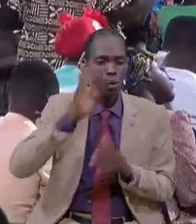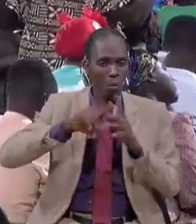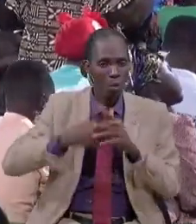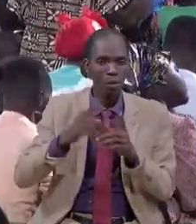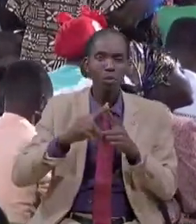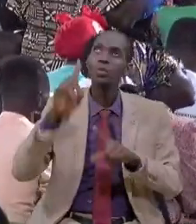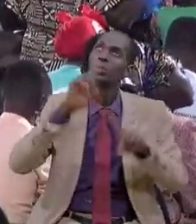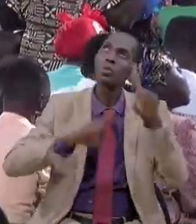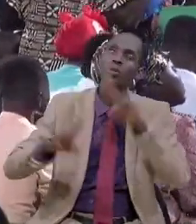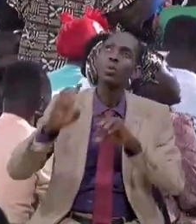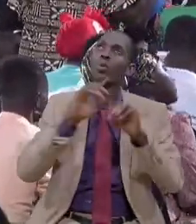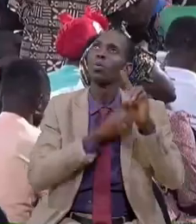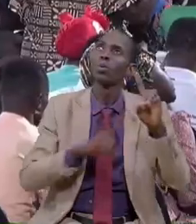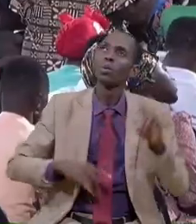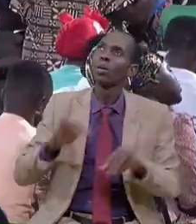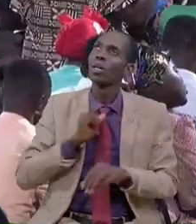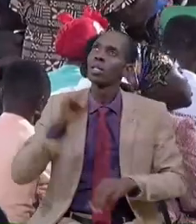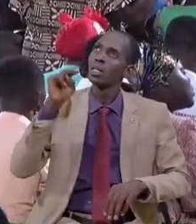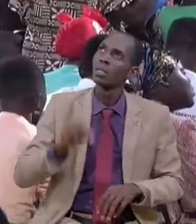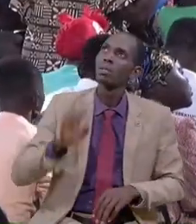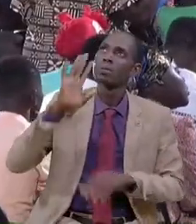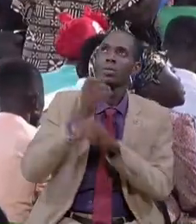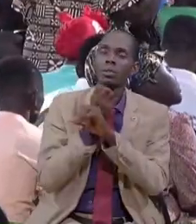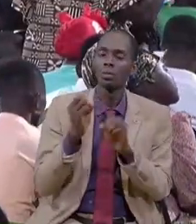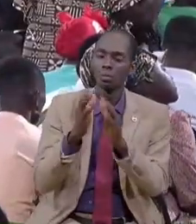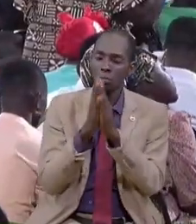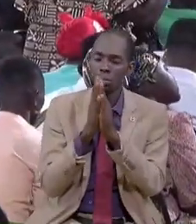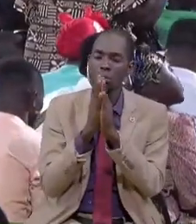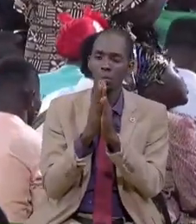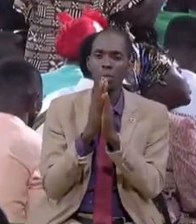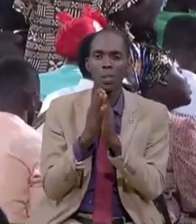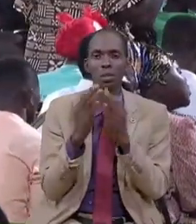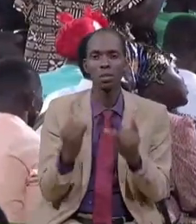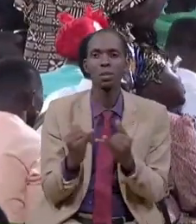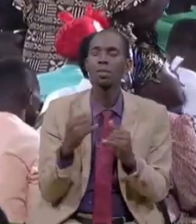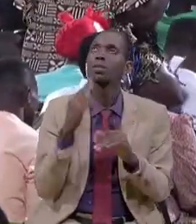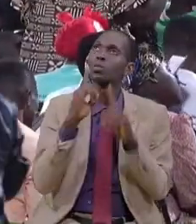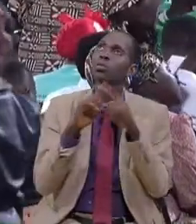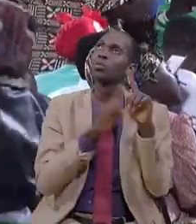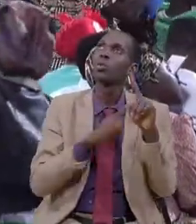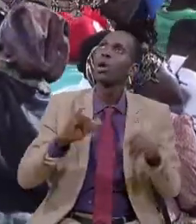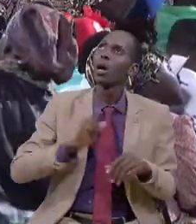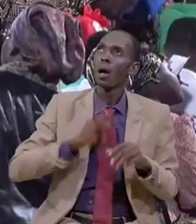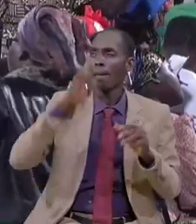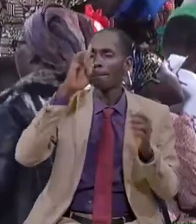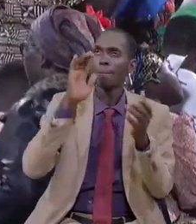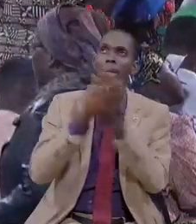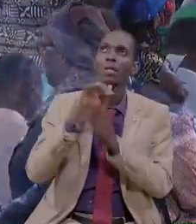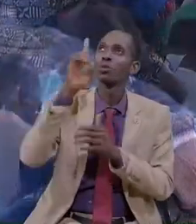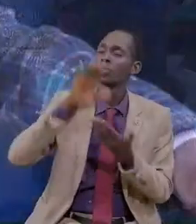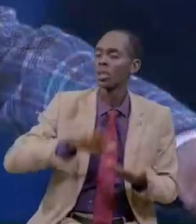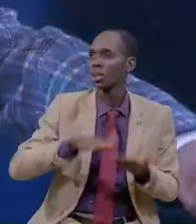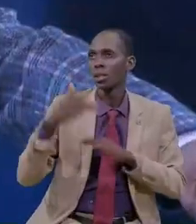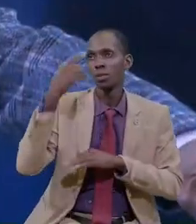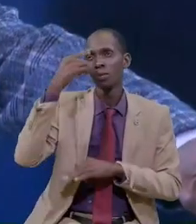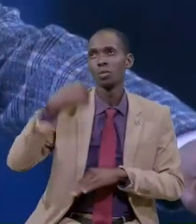your salvation. Alors ouvrez la bouche et demandez, Seigneur, j'ai besoin de ton salut. I believe. Je crois. You died for me on the cross of